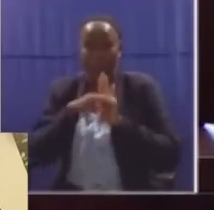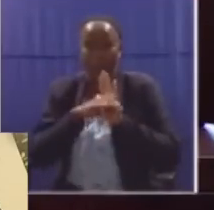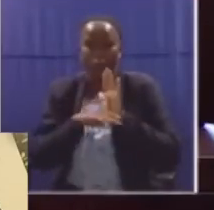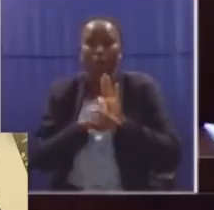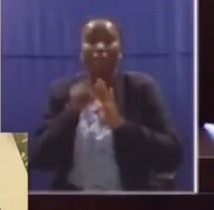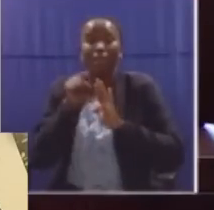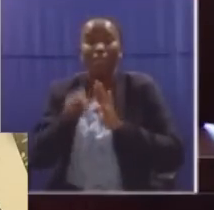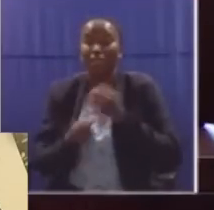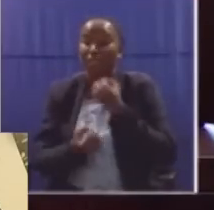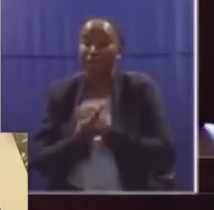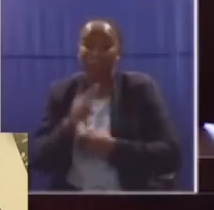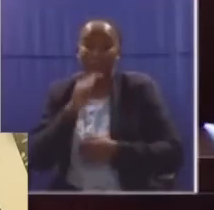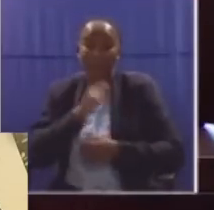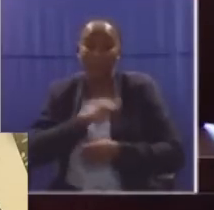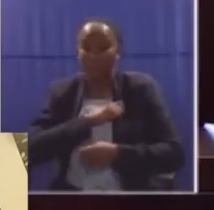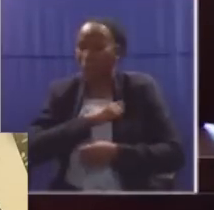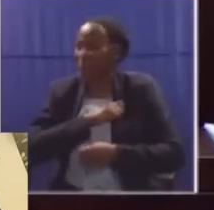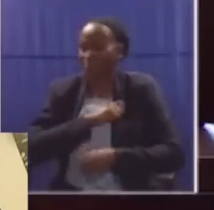completely gutted